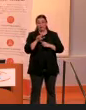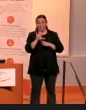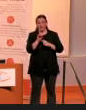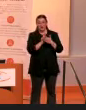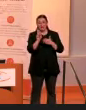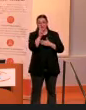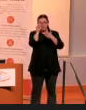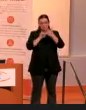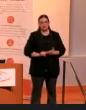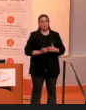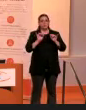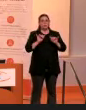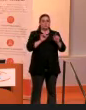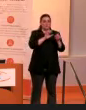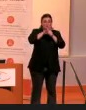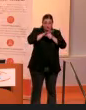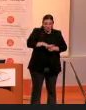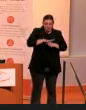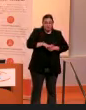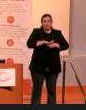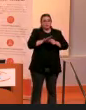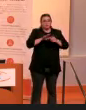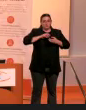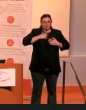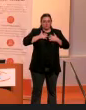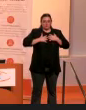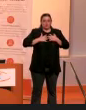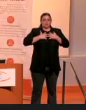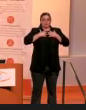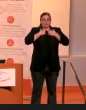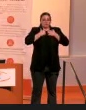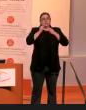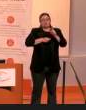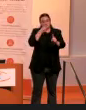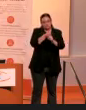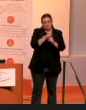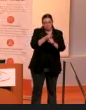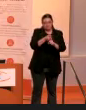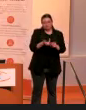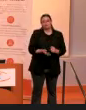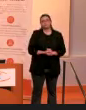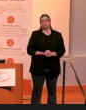T cell reactivity and the immune system. And the other more important